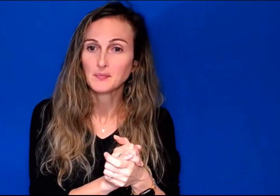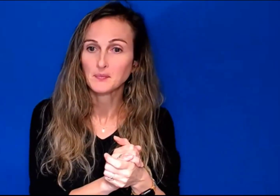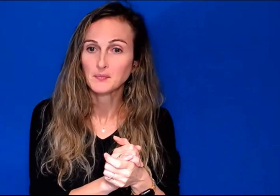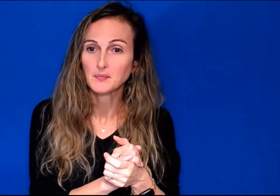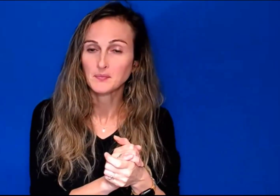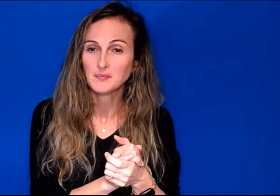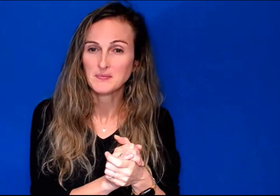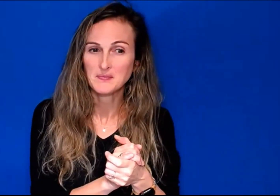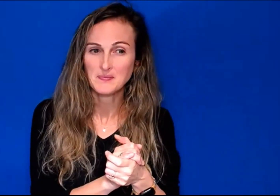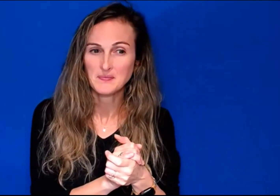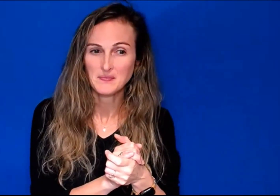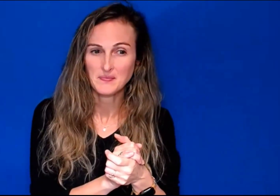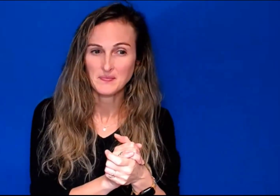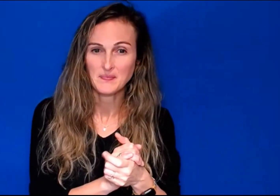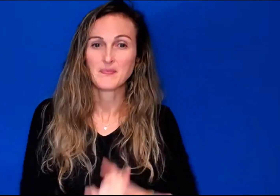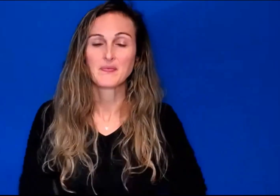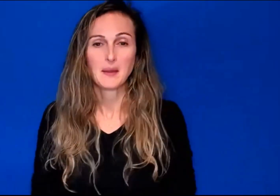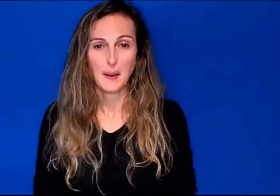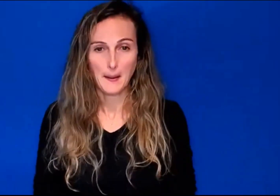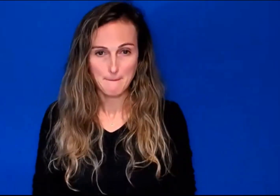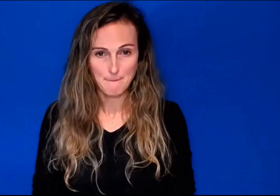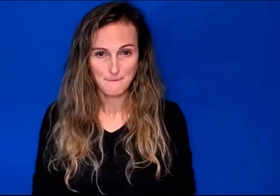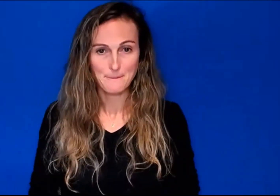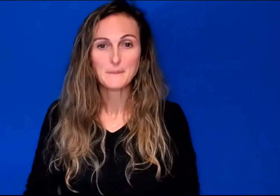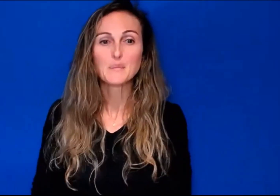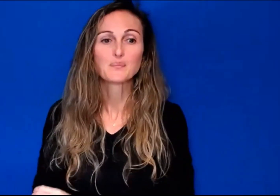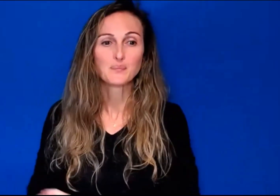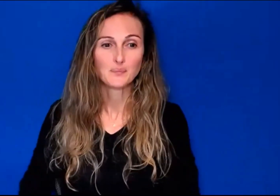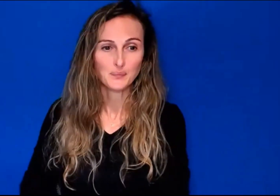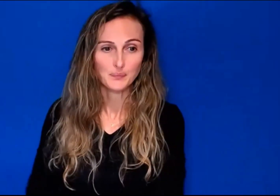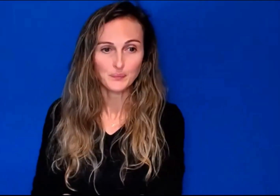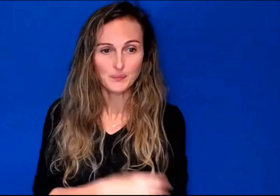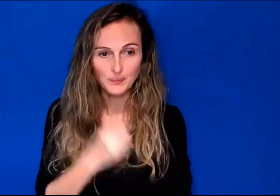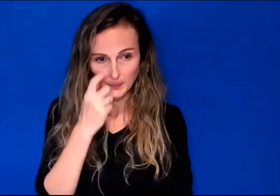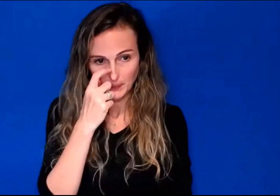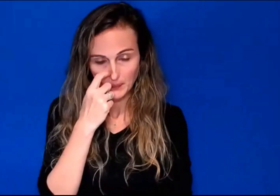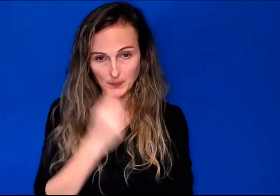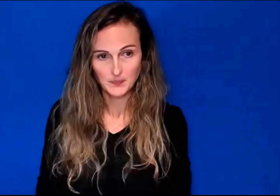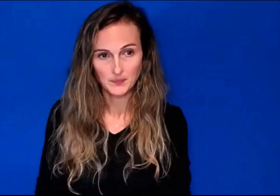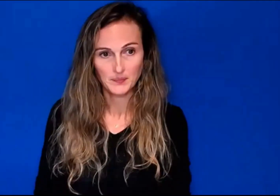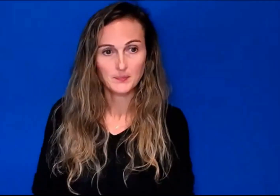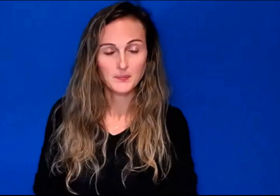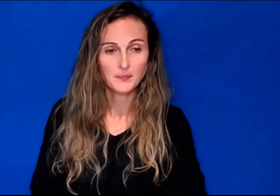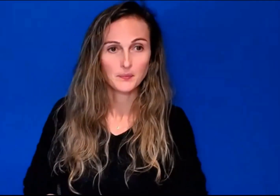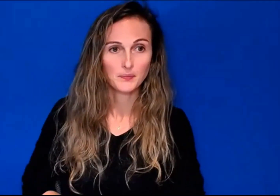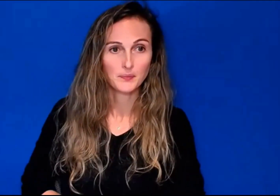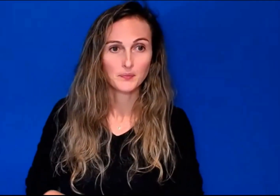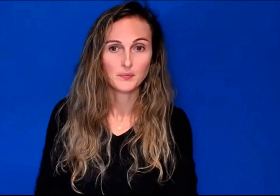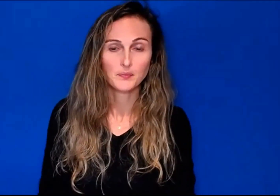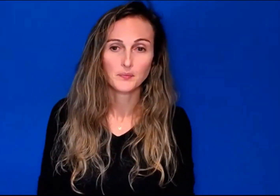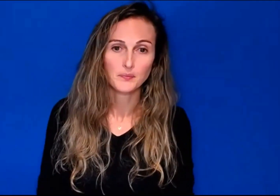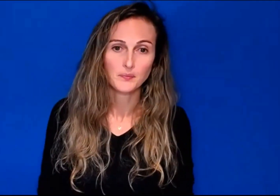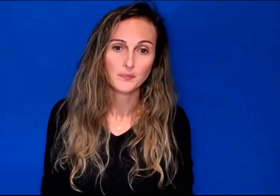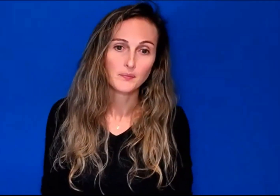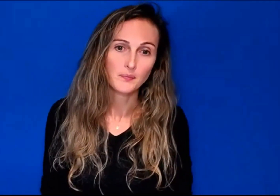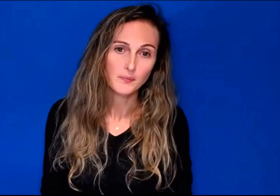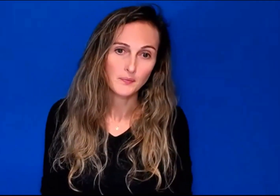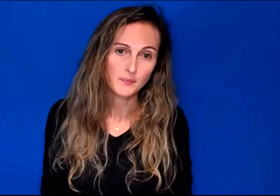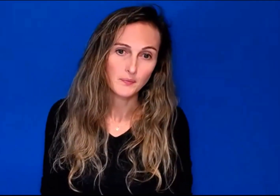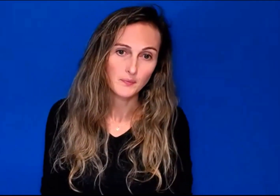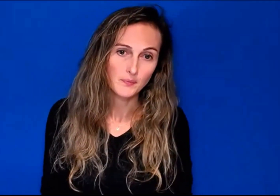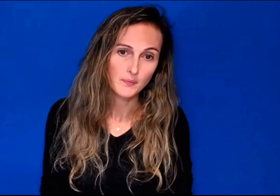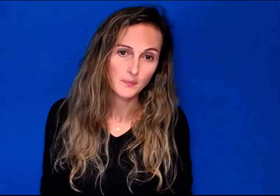Hello. Hi. I'm Heather Wilson. I'm the Executive Vice President and CEO for